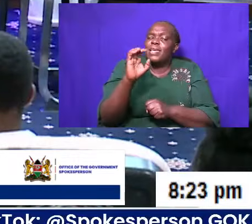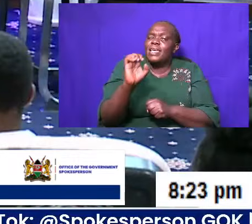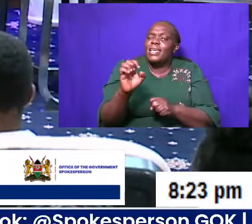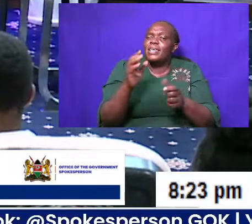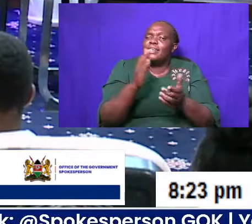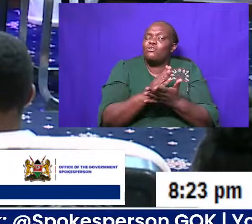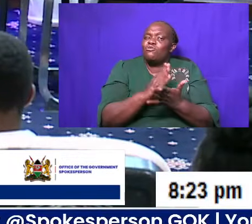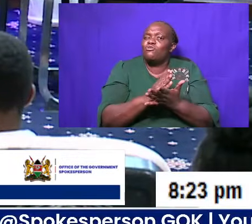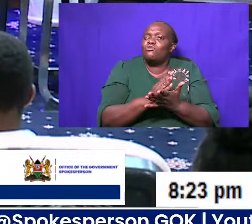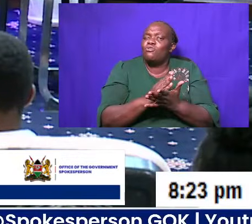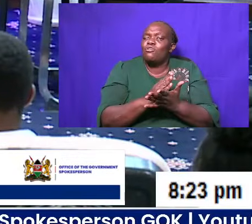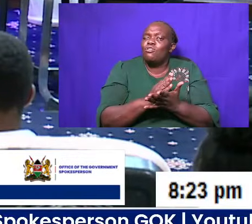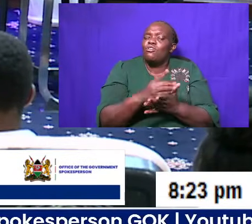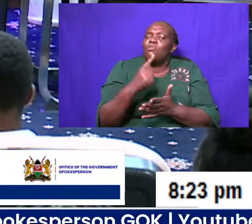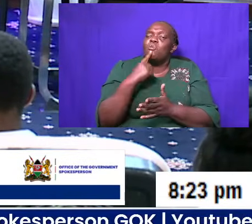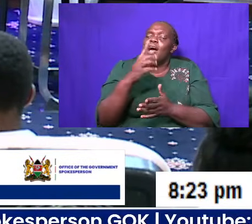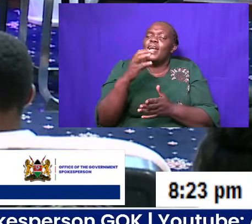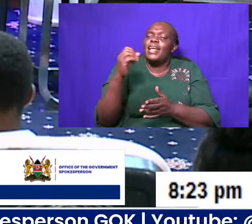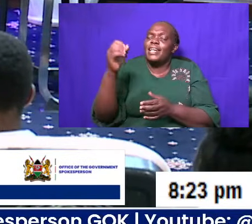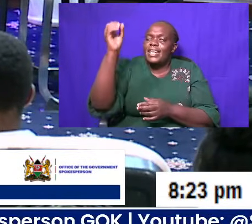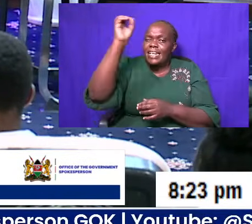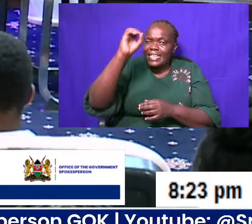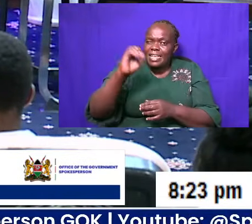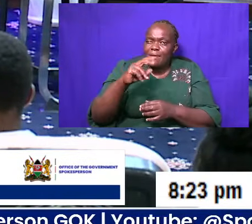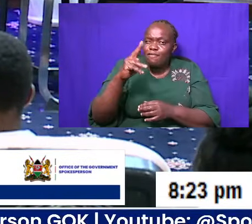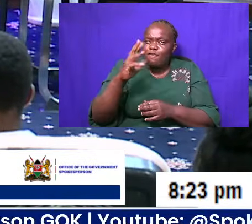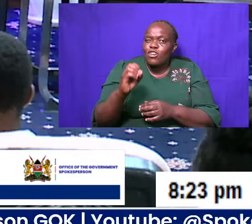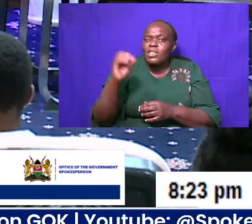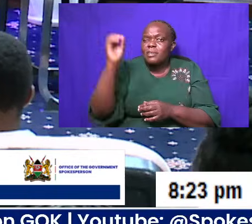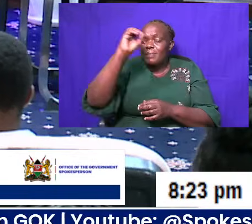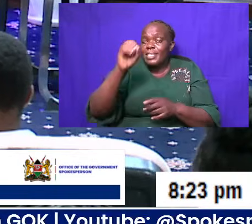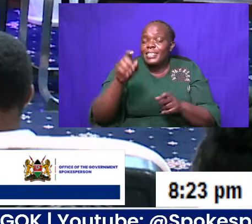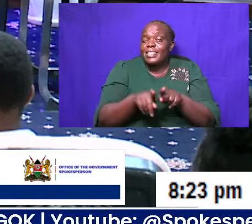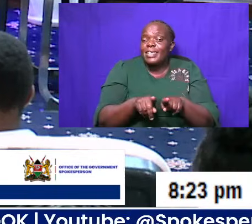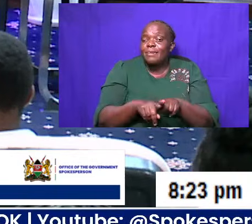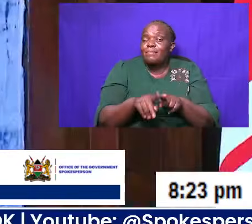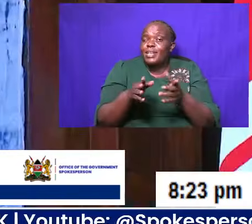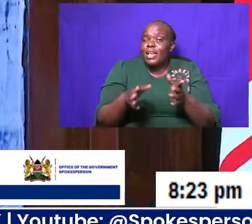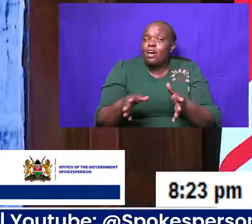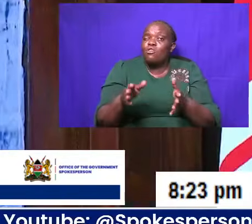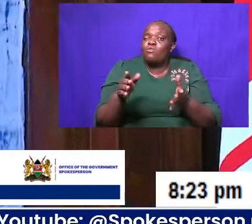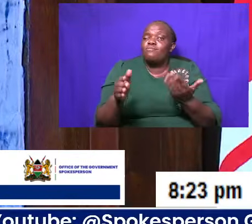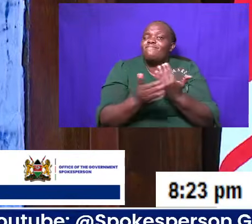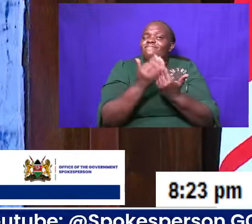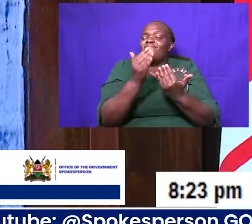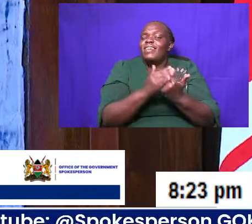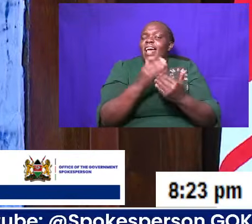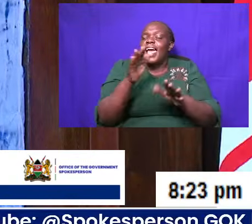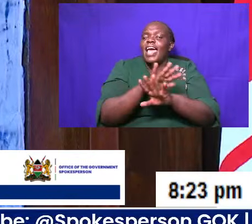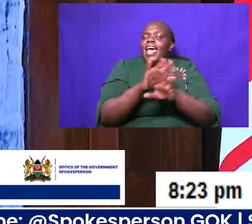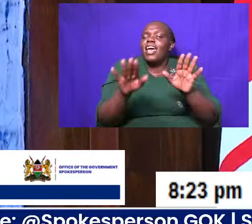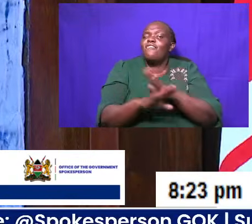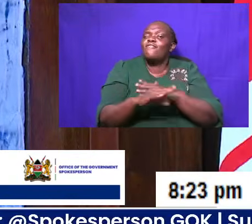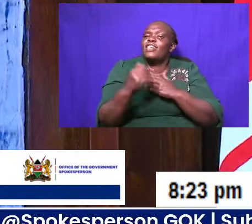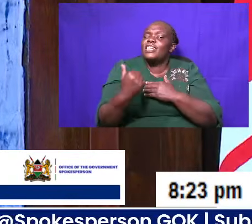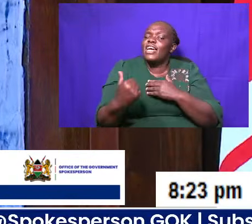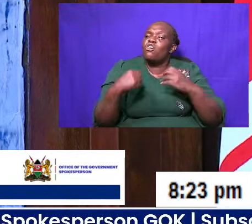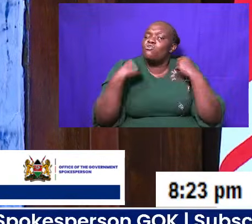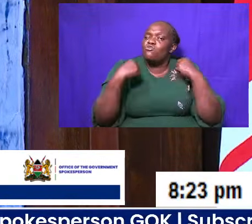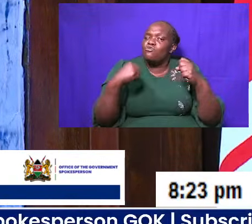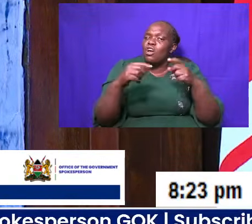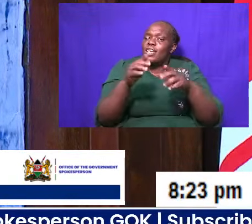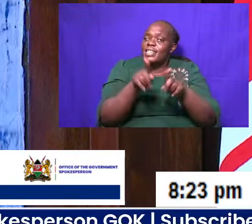of 100% at the exam, it's 40% and then 60 at the exam. And actually it's nurturing every child's potential so that you become